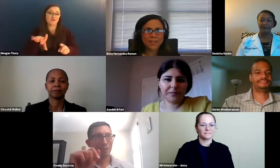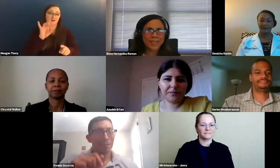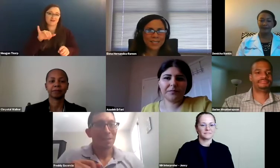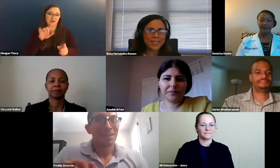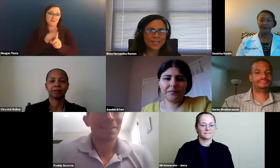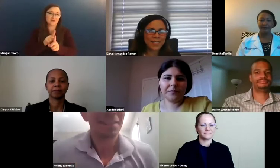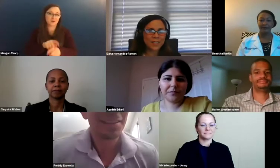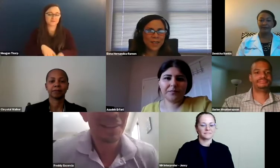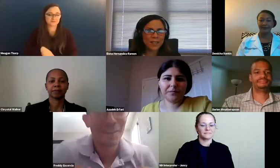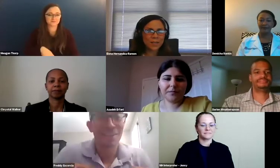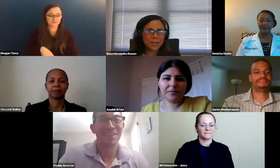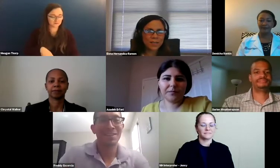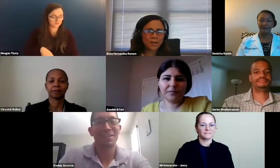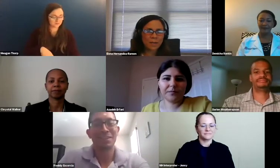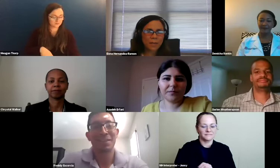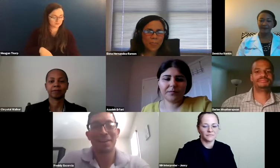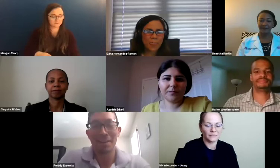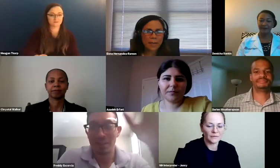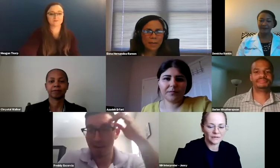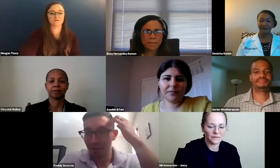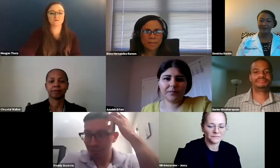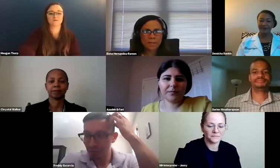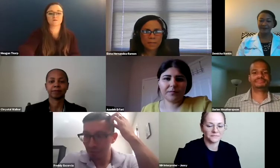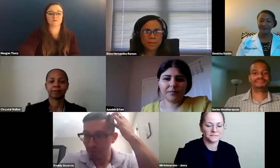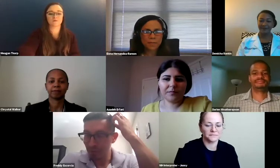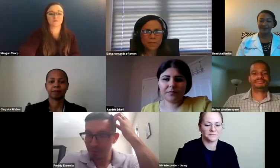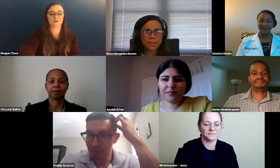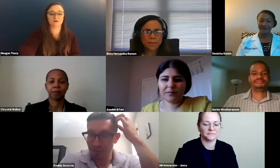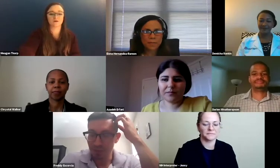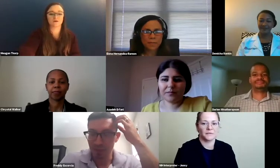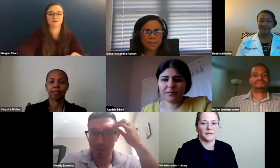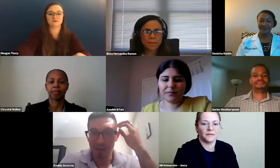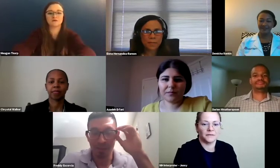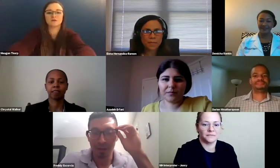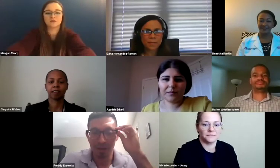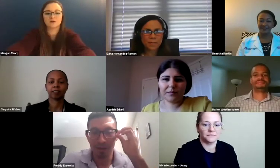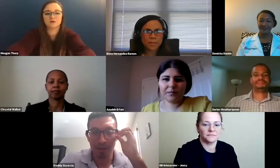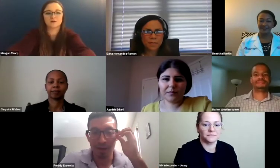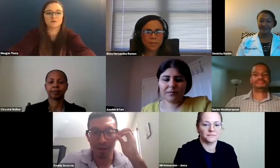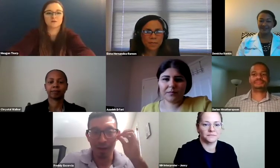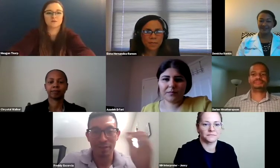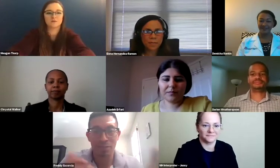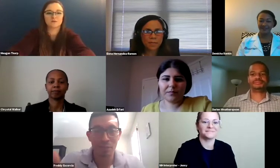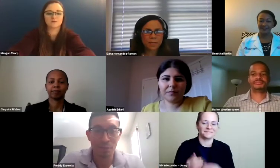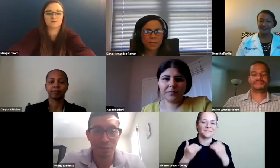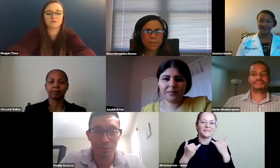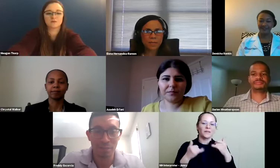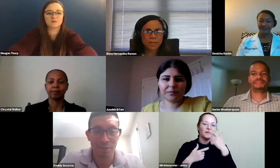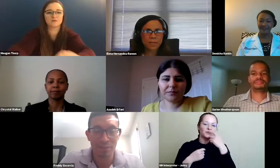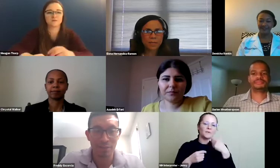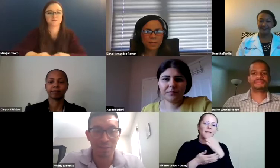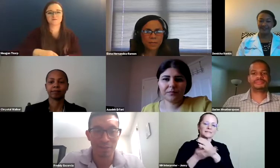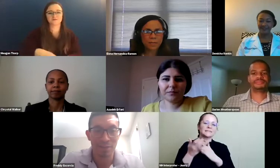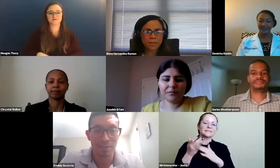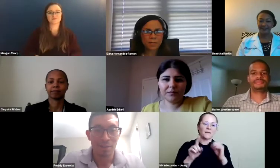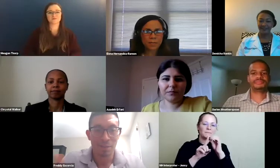Hey, fantastic. Yes, go ahead, Dr. Scorsese. So for me, it was interesting. I had some exposure to